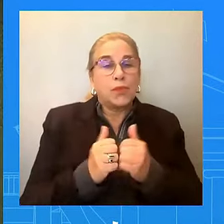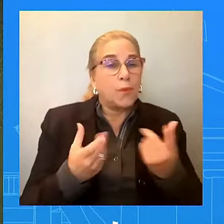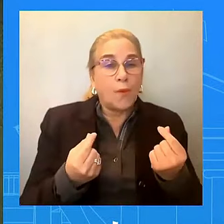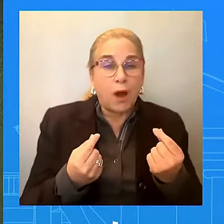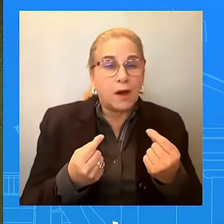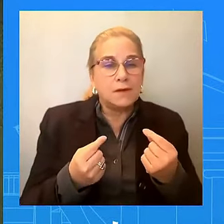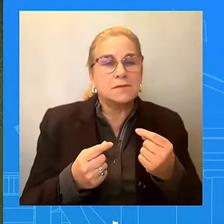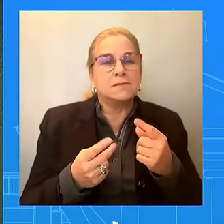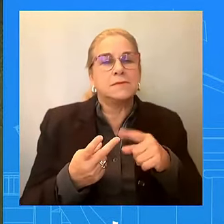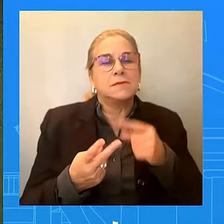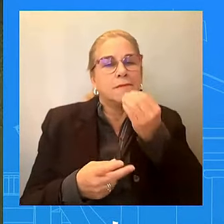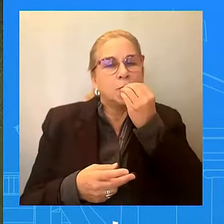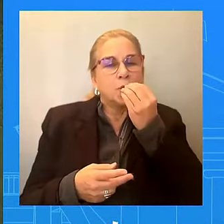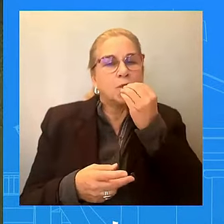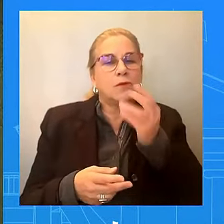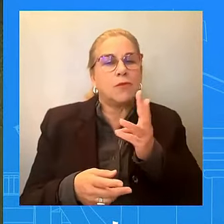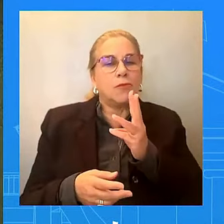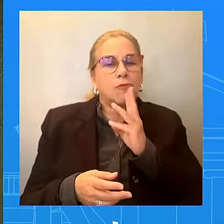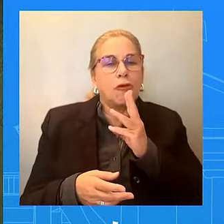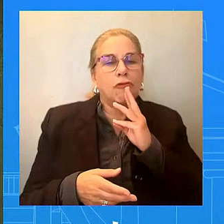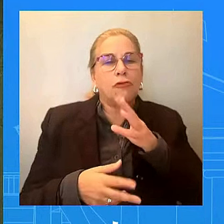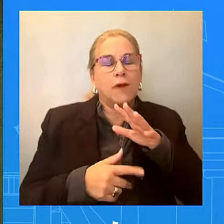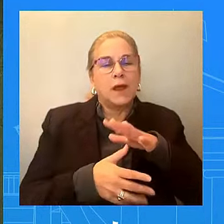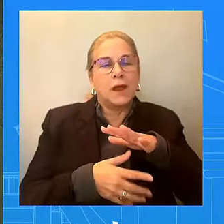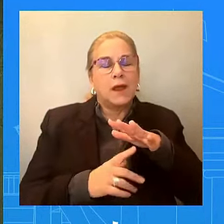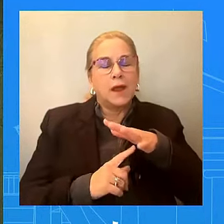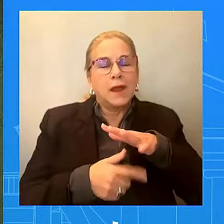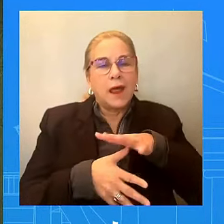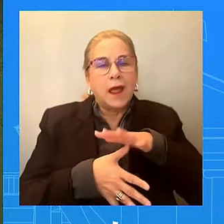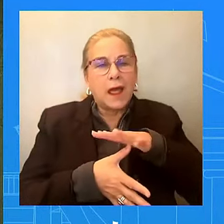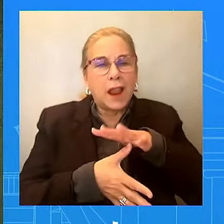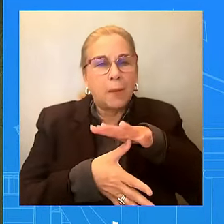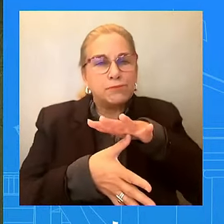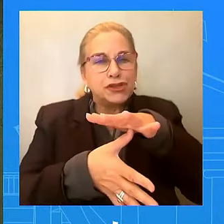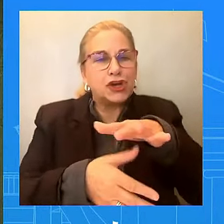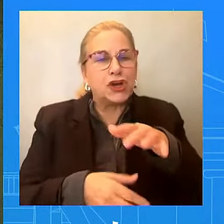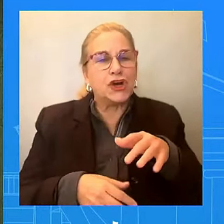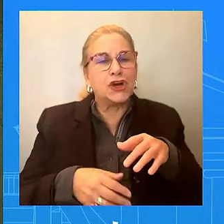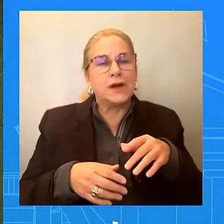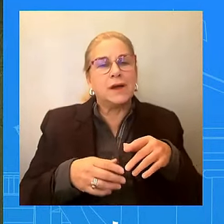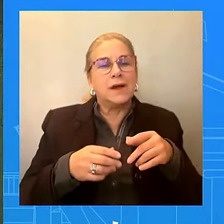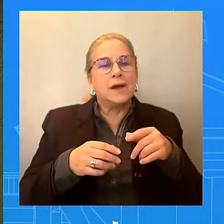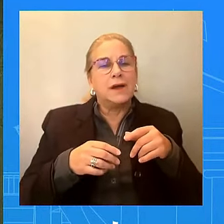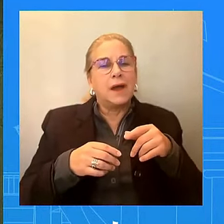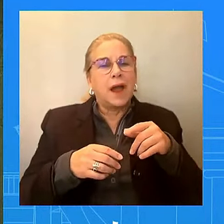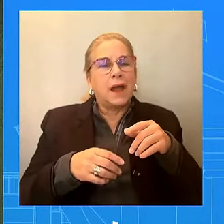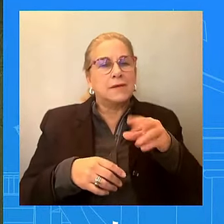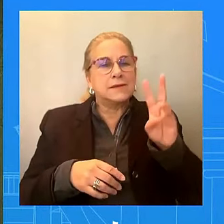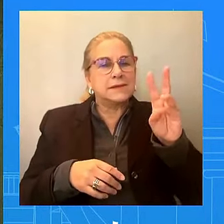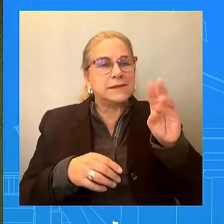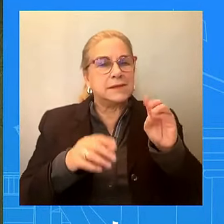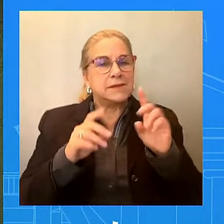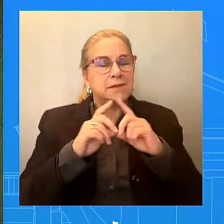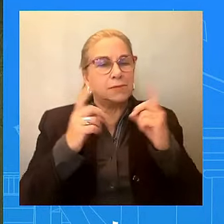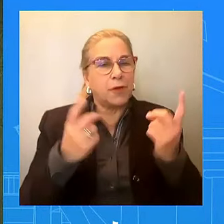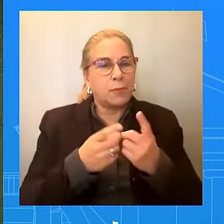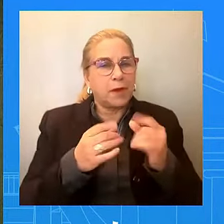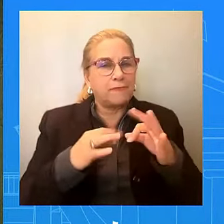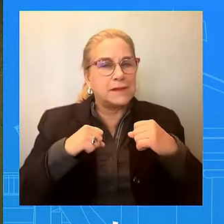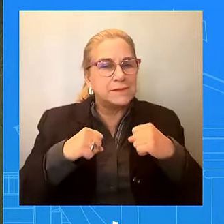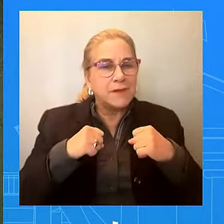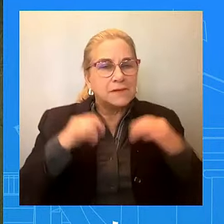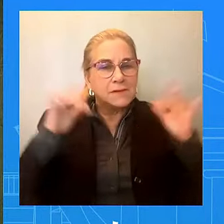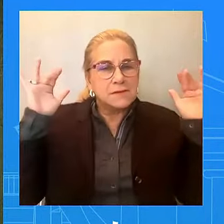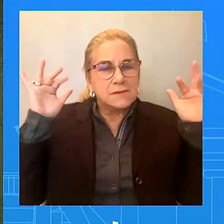water vehicles with ladders, 1,300 U.S. Coast Guard personnel, and 1,400 urban search